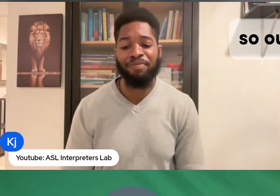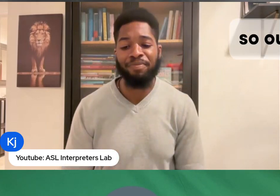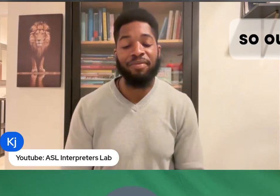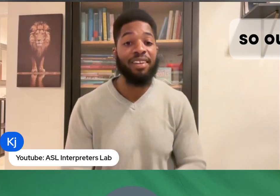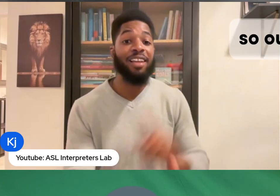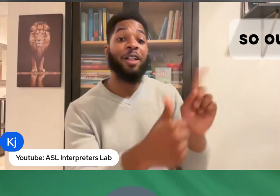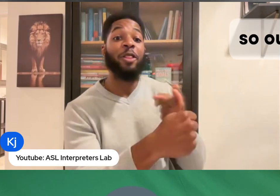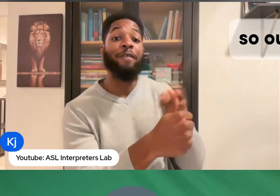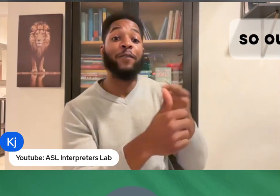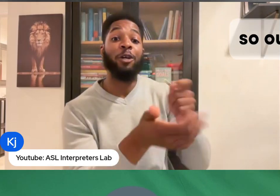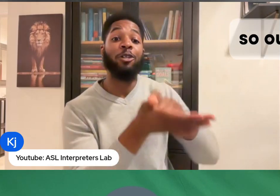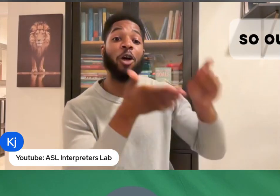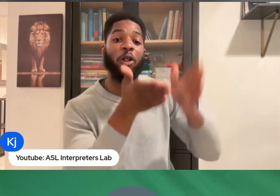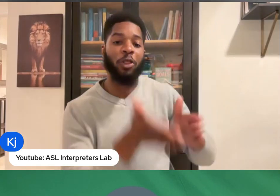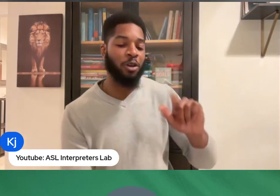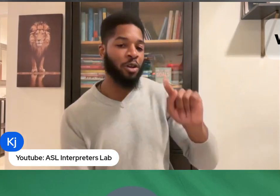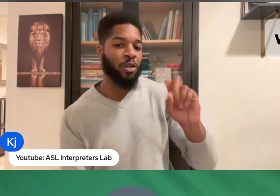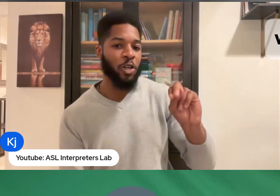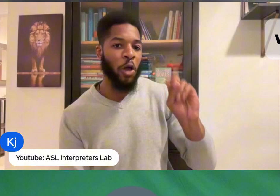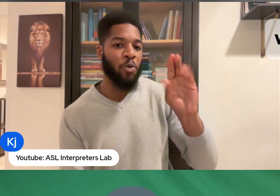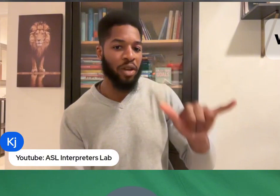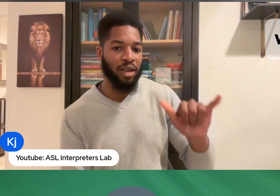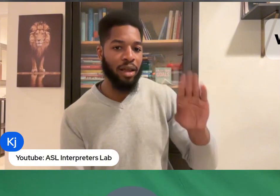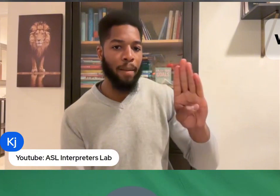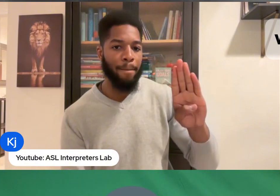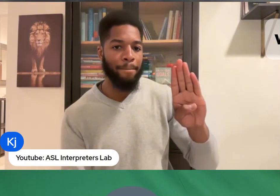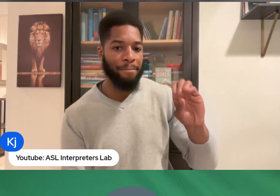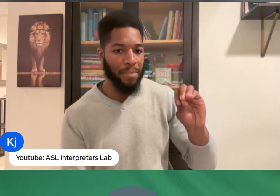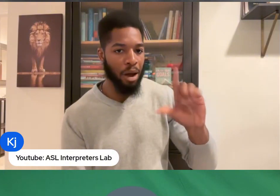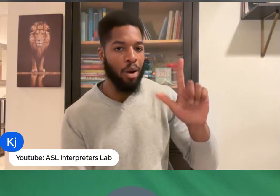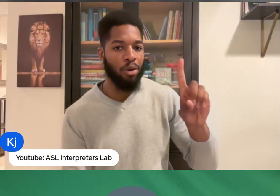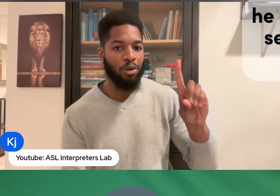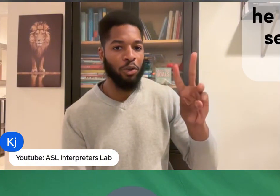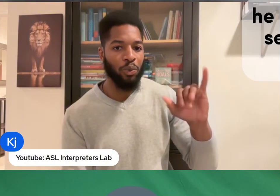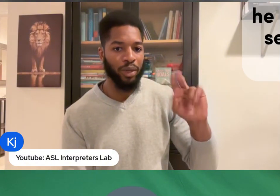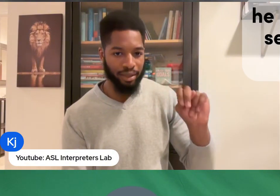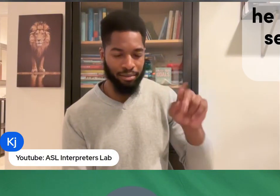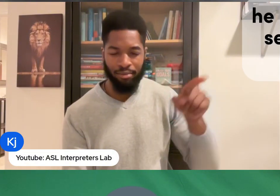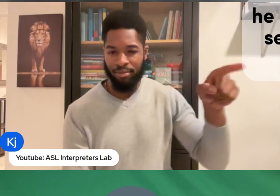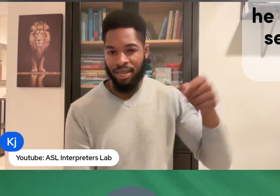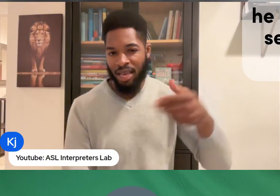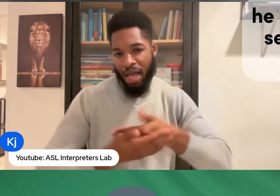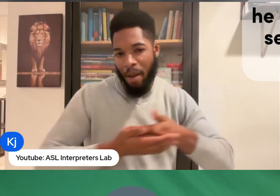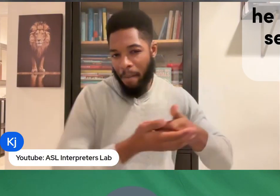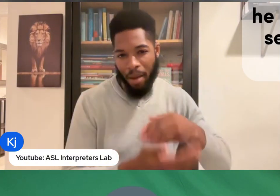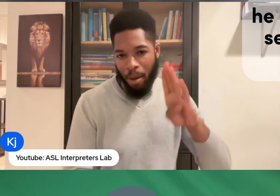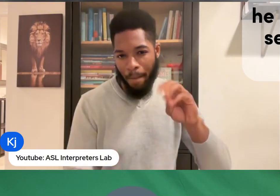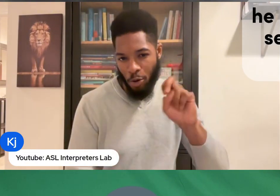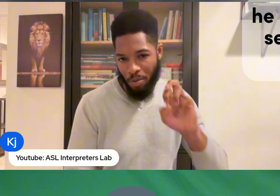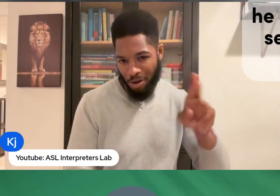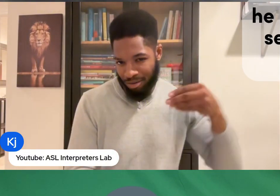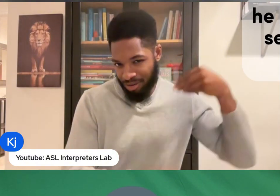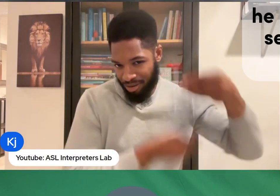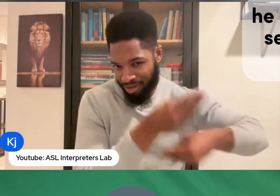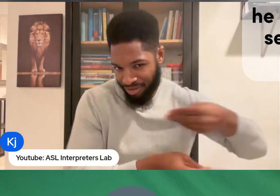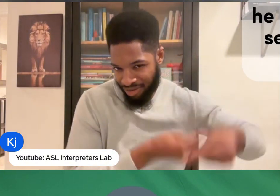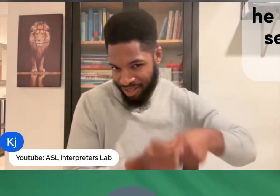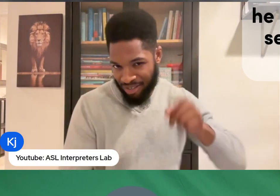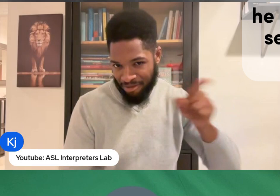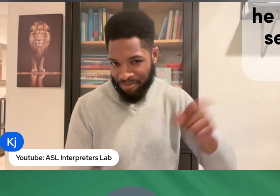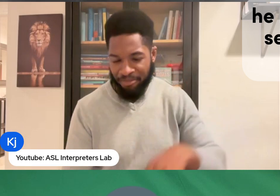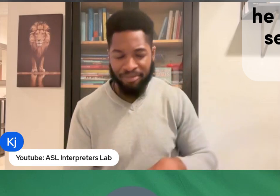author, Tony Baldwin, who is a baby boomer, he has been an executive